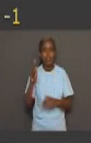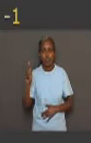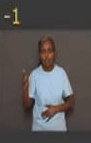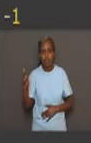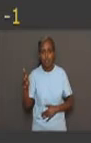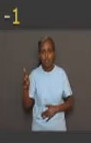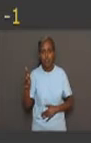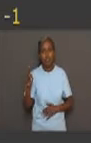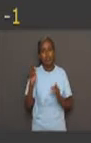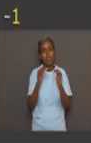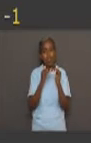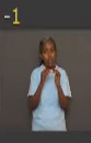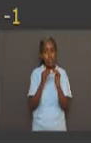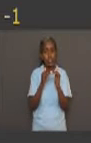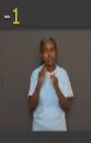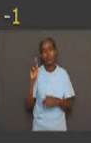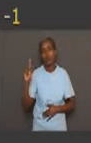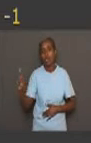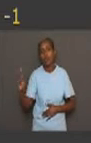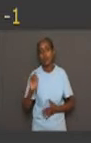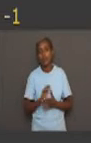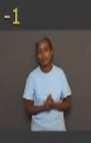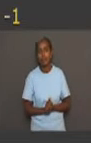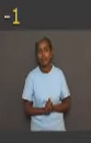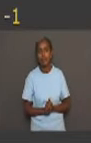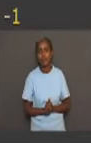1 also equals 1.